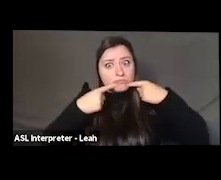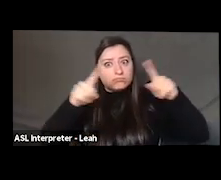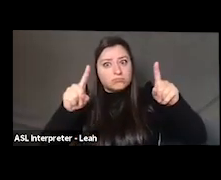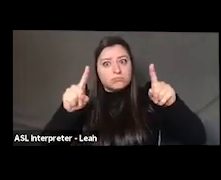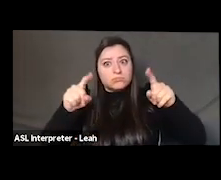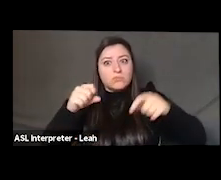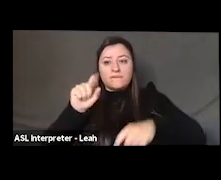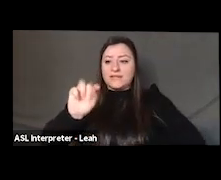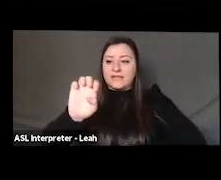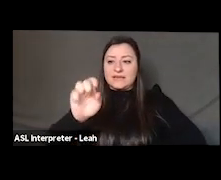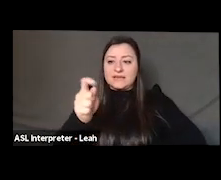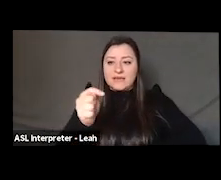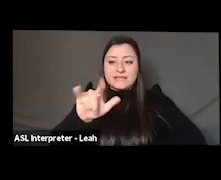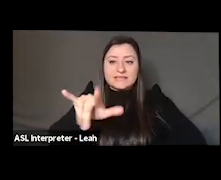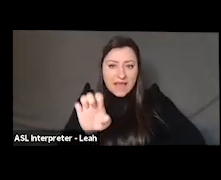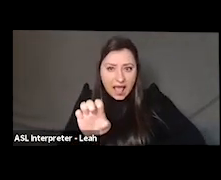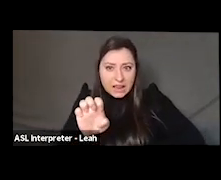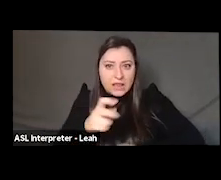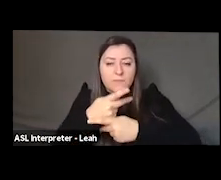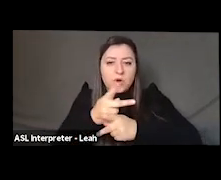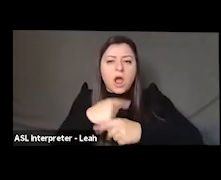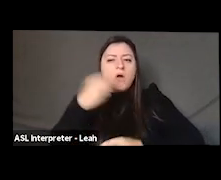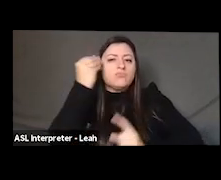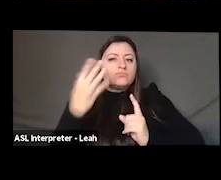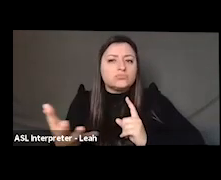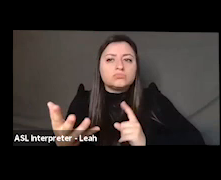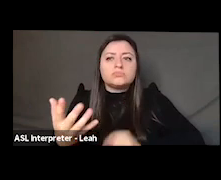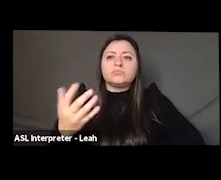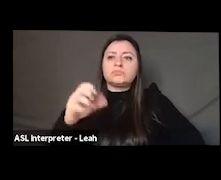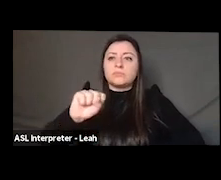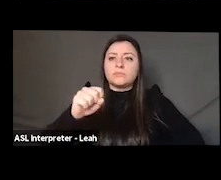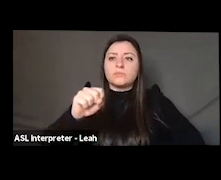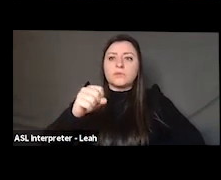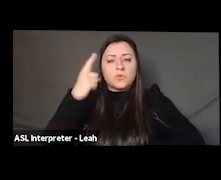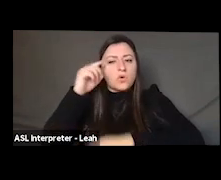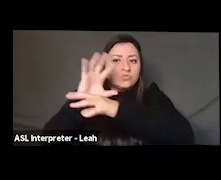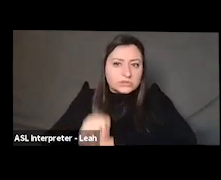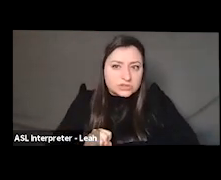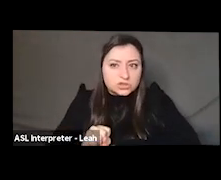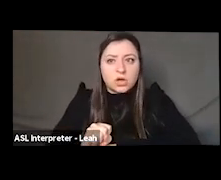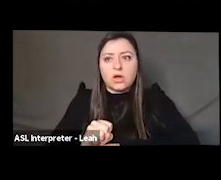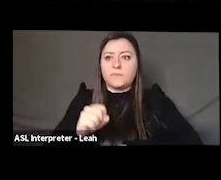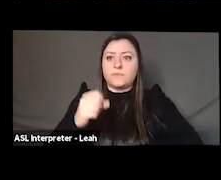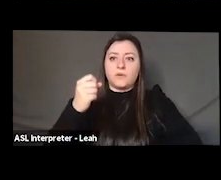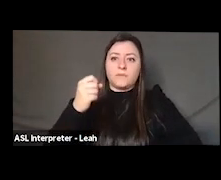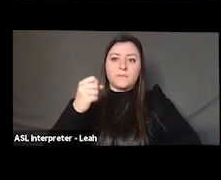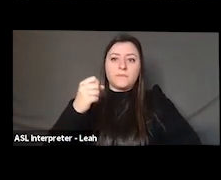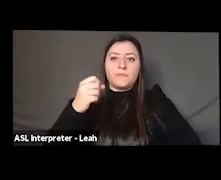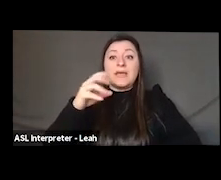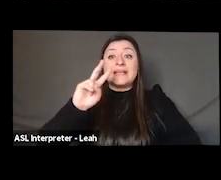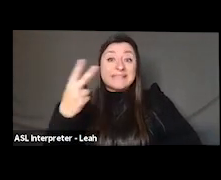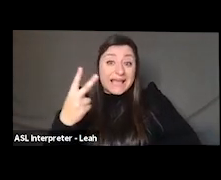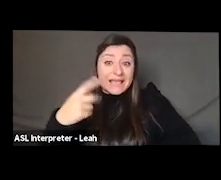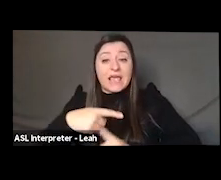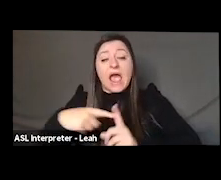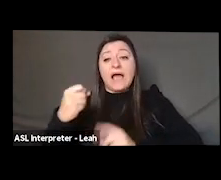of textile production. Let me give you an insight. The shirwel, the traditional pants of Mount Lebanon, in the second half